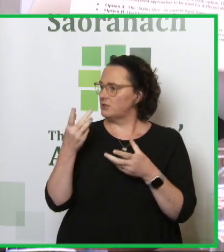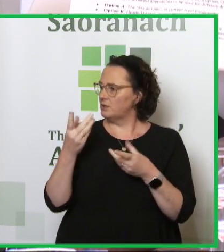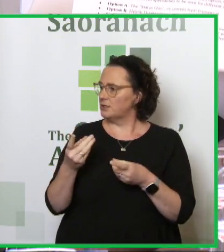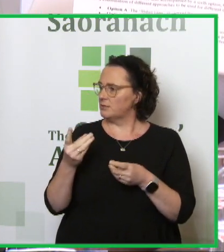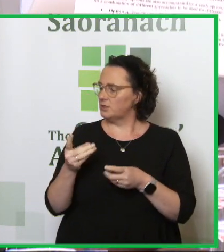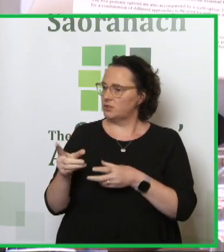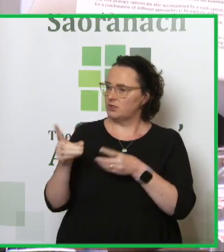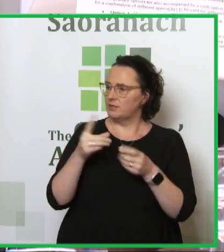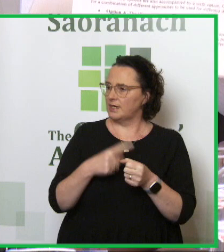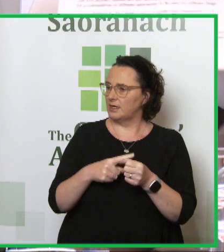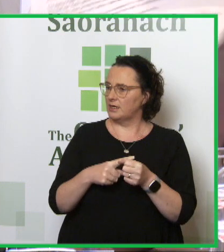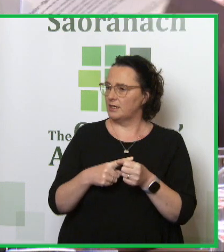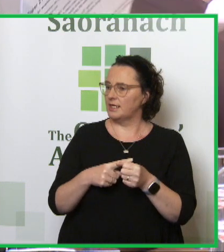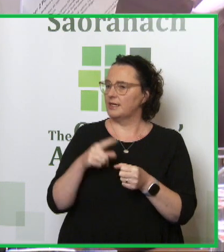to?